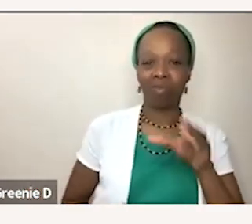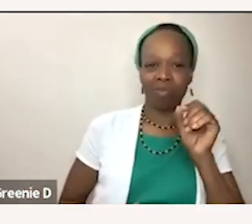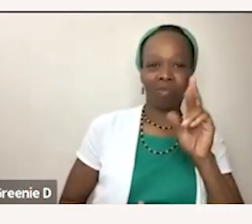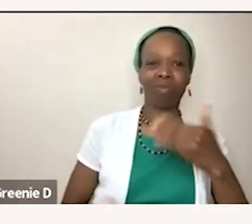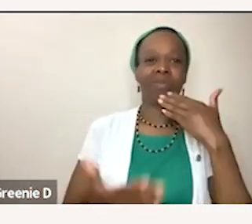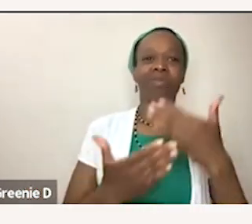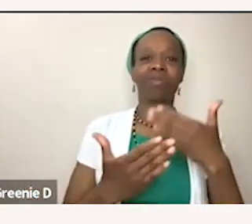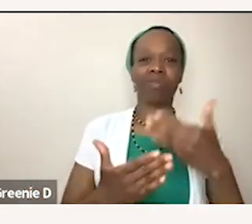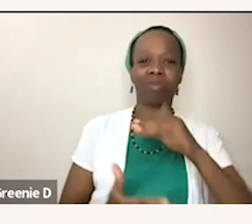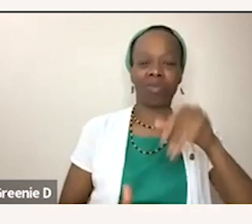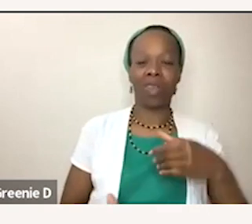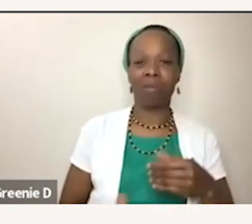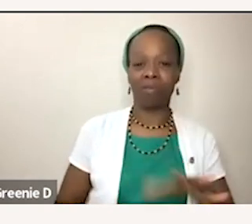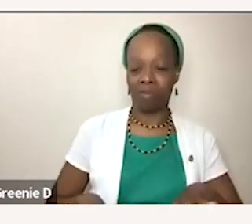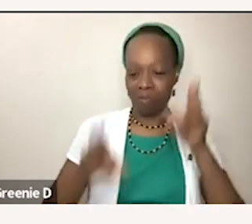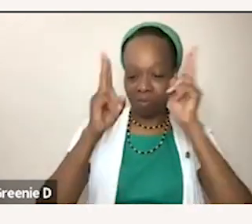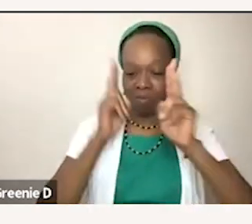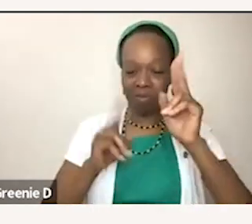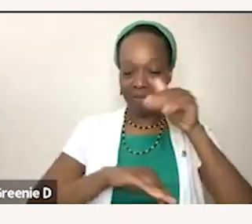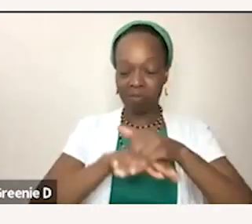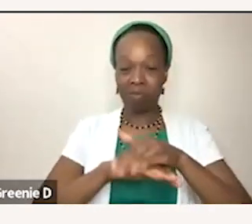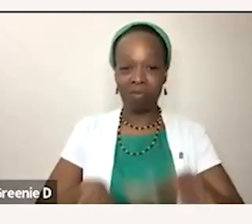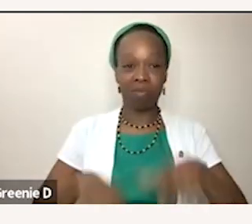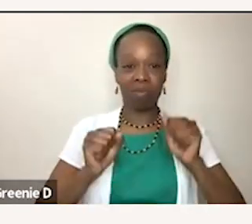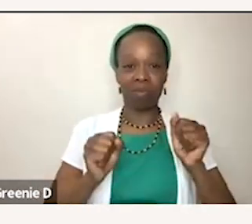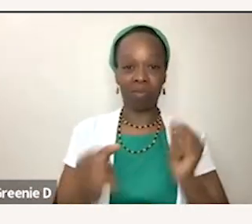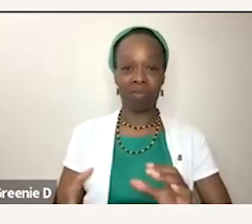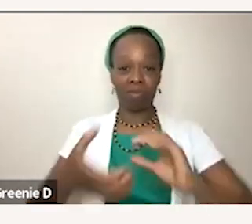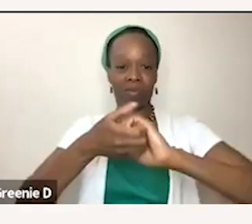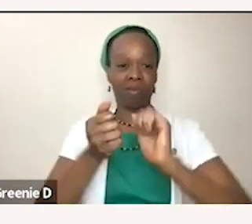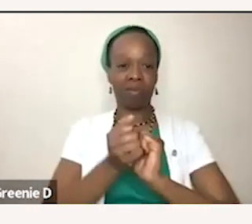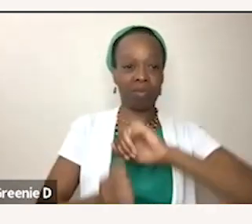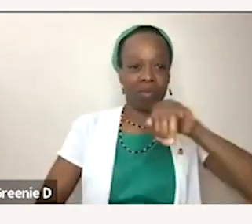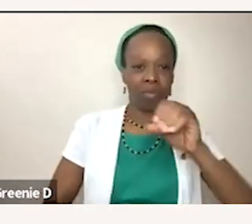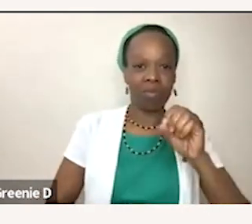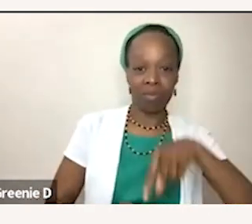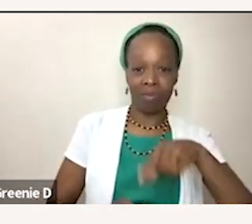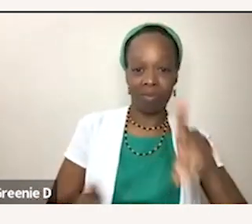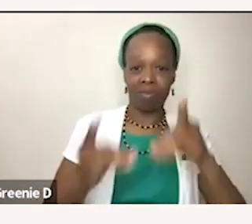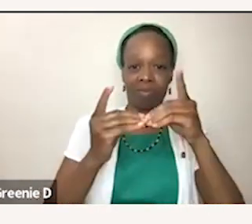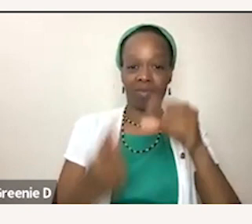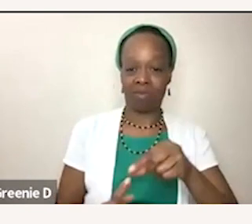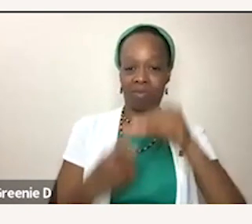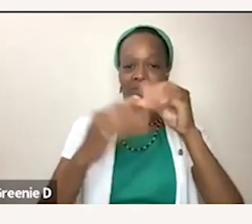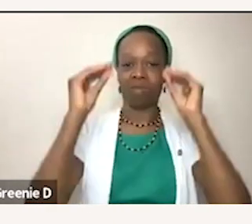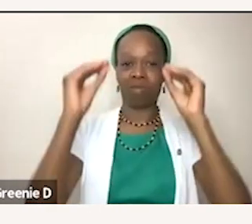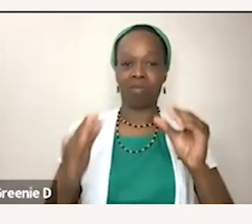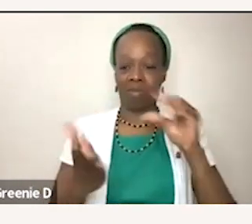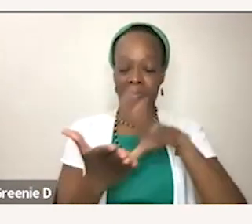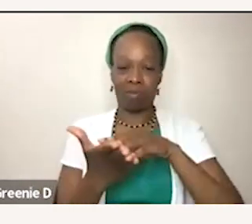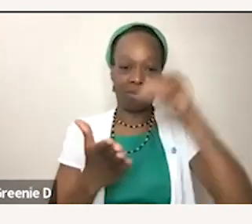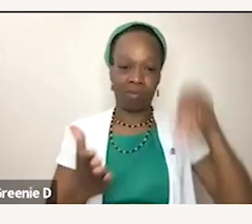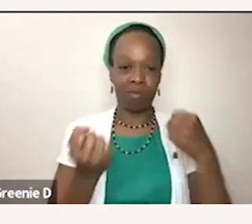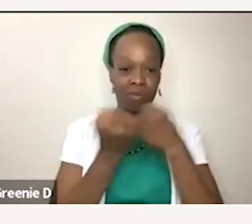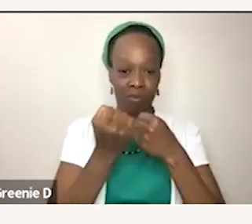host. As Jose said, my name is Ori, and I work with Jose on the Beyond Access series with the Division of Specialized Instruction and Student Support.